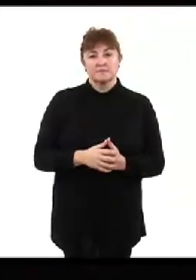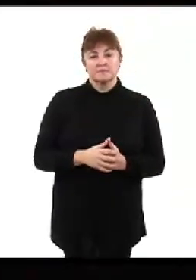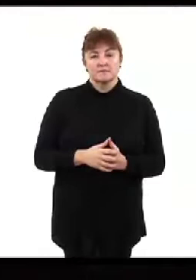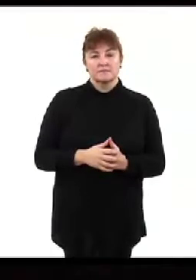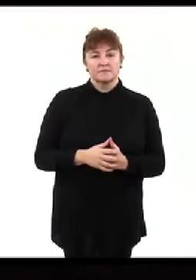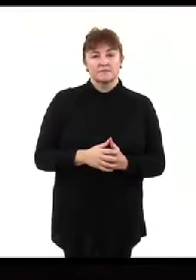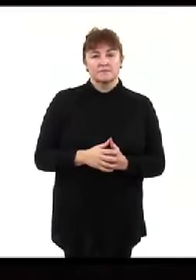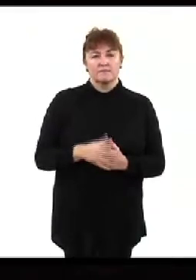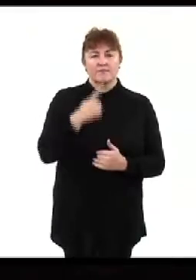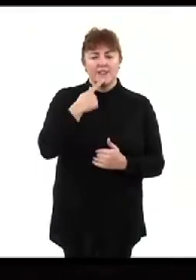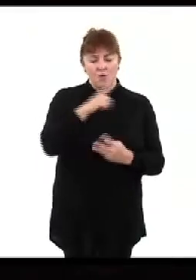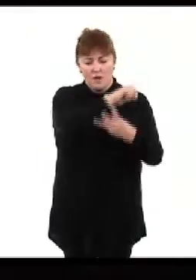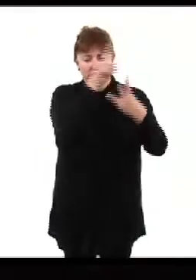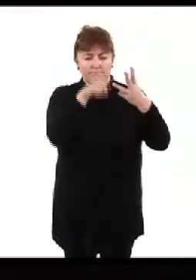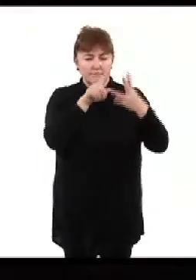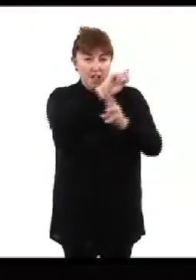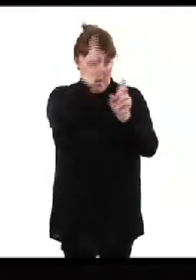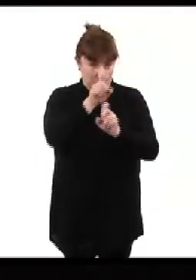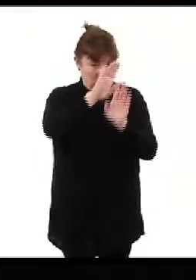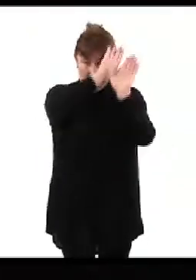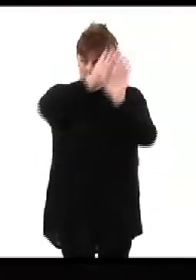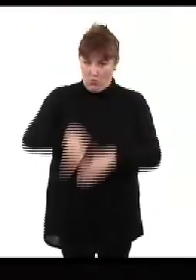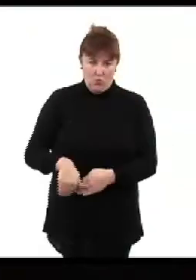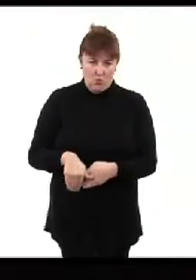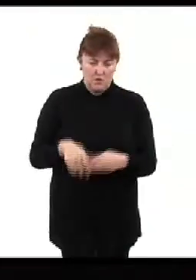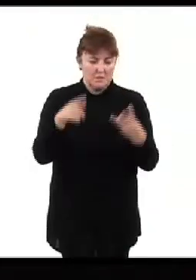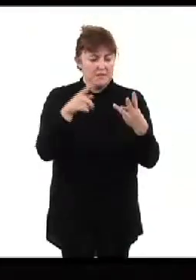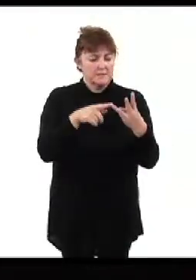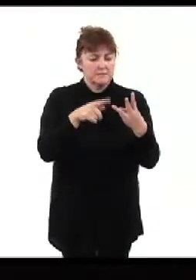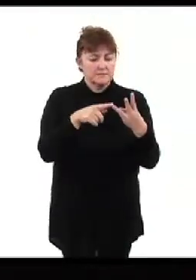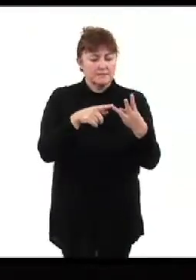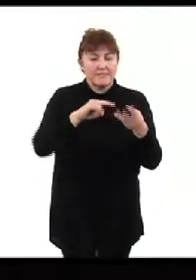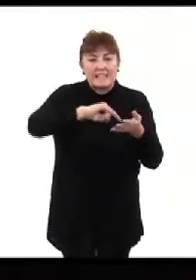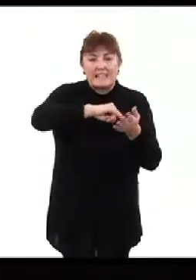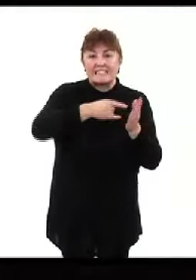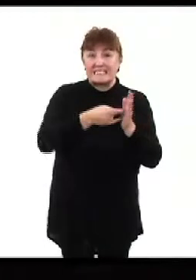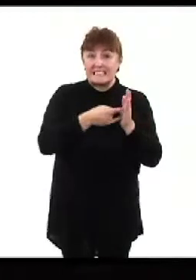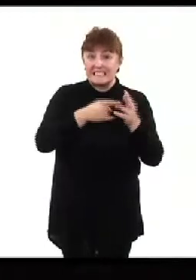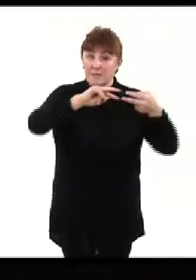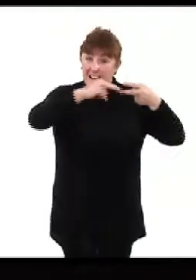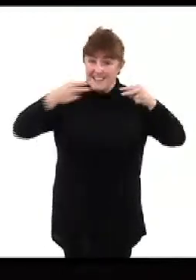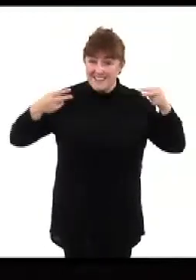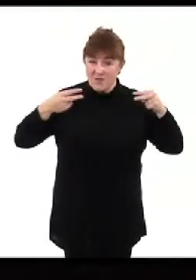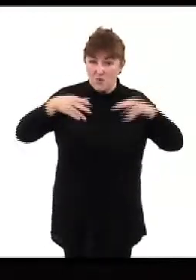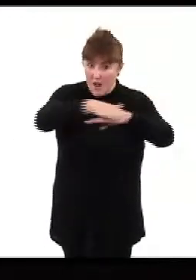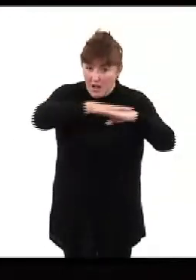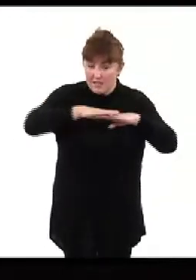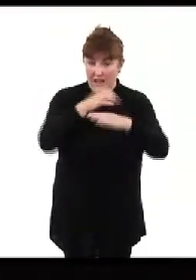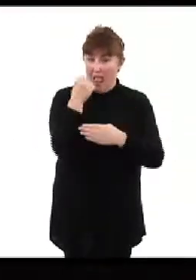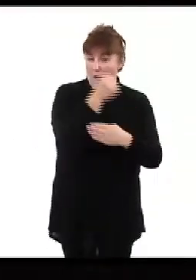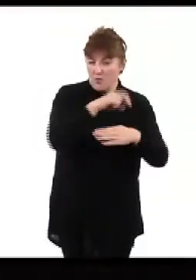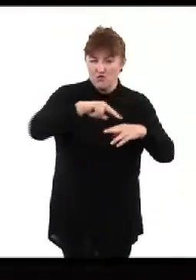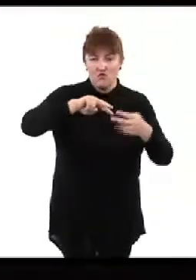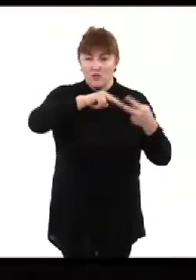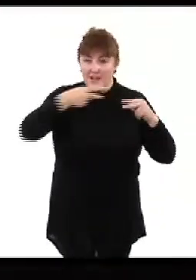So let me come to my last question, which is whether the neural substrates, that is the neural support for language